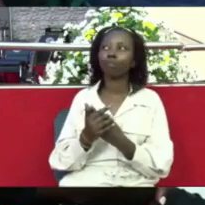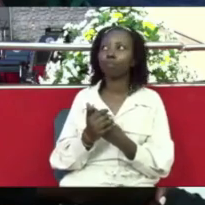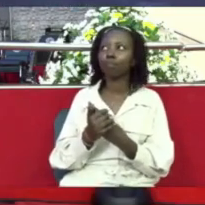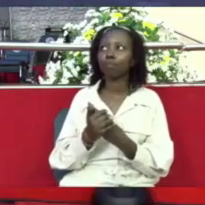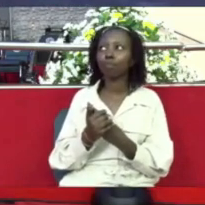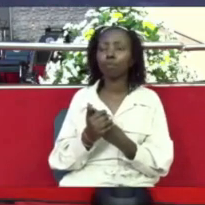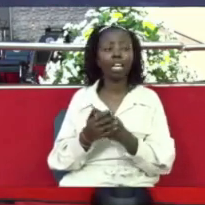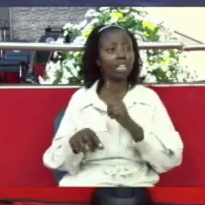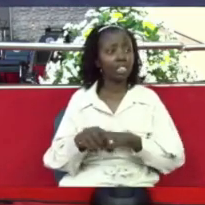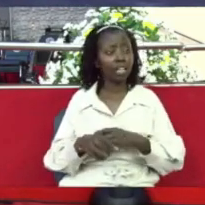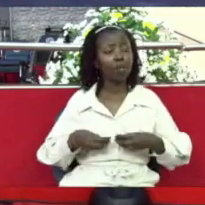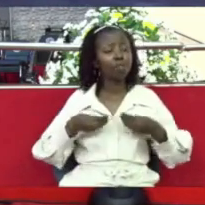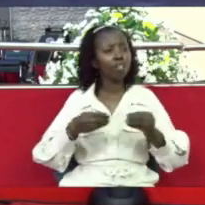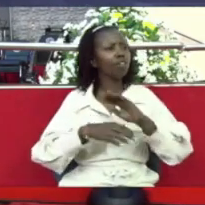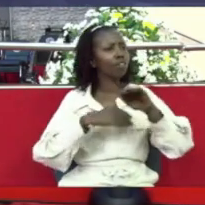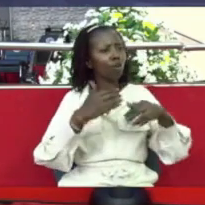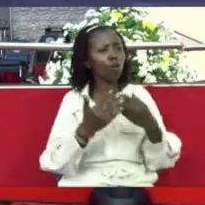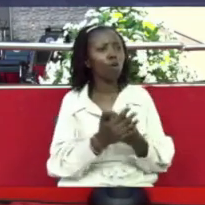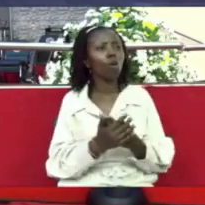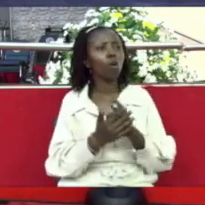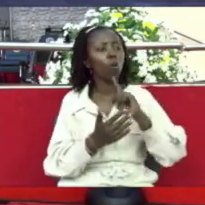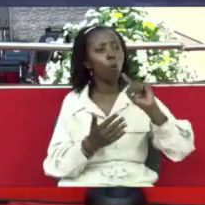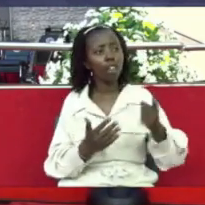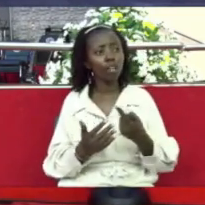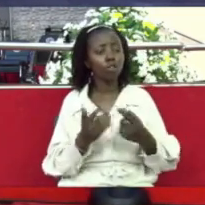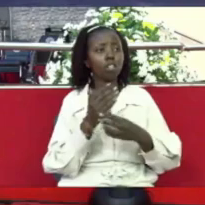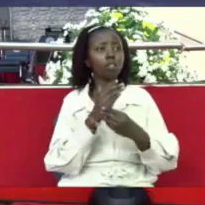And he gave all his